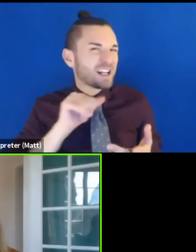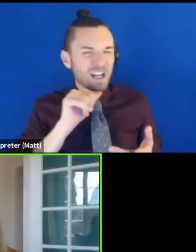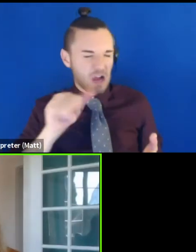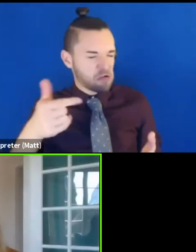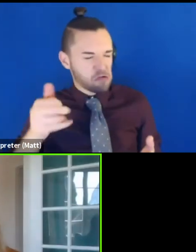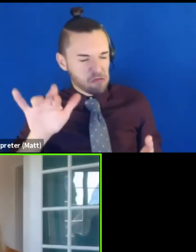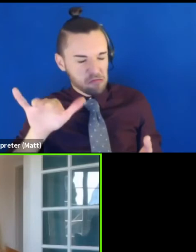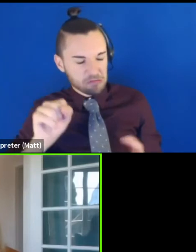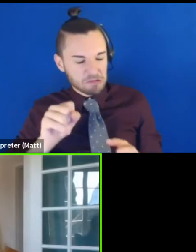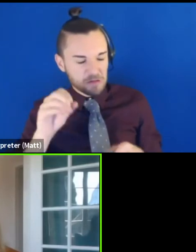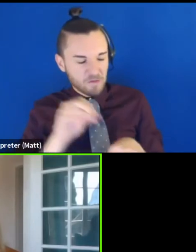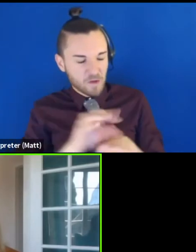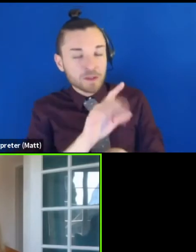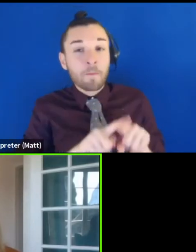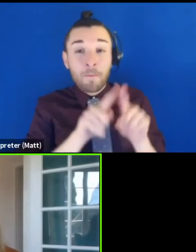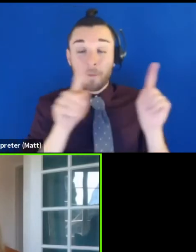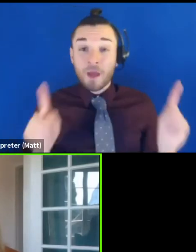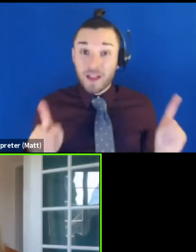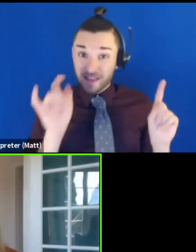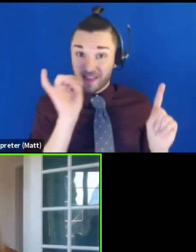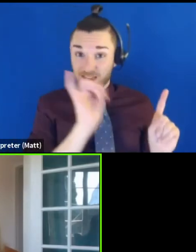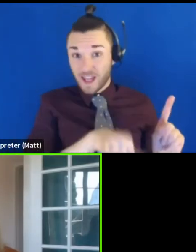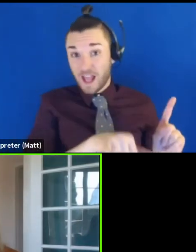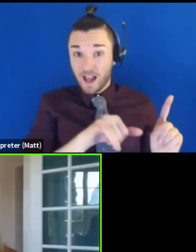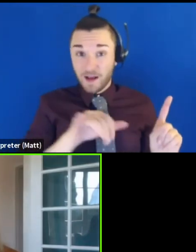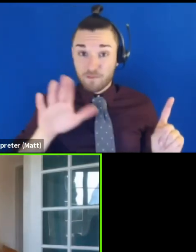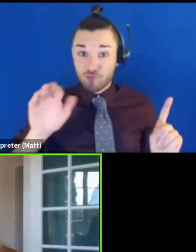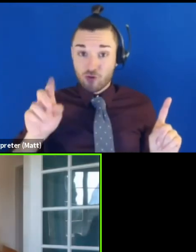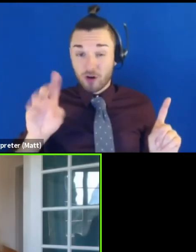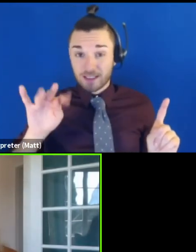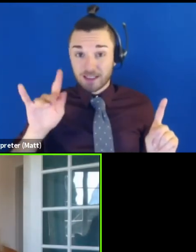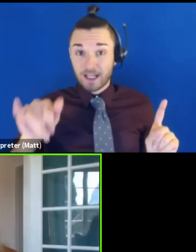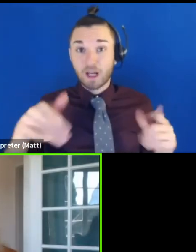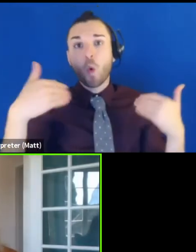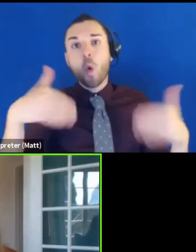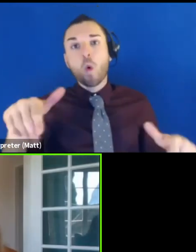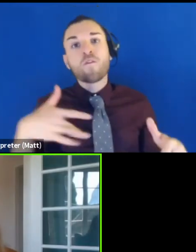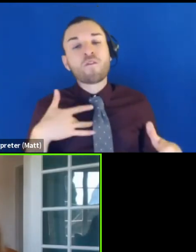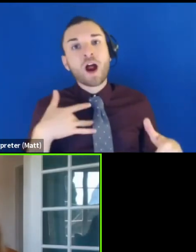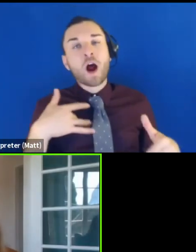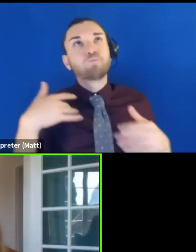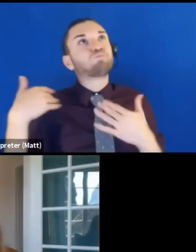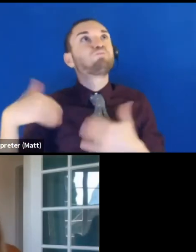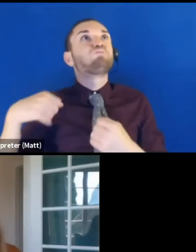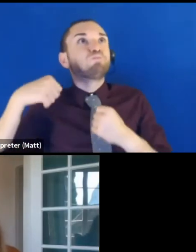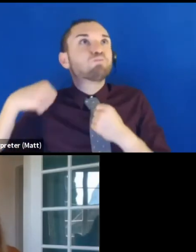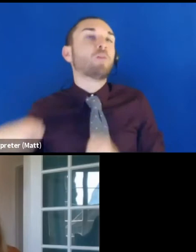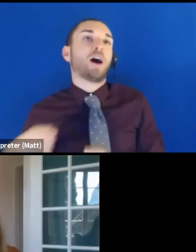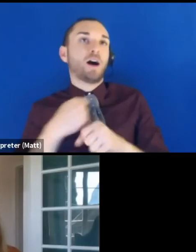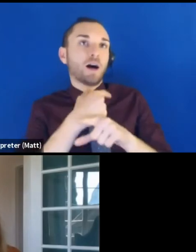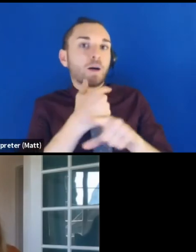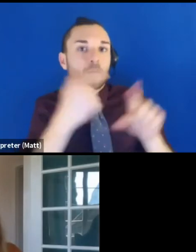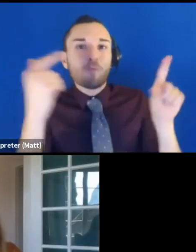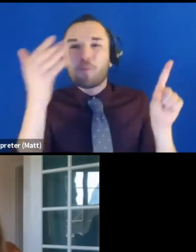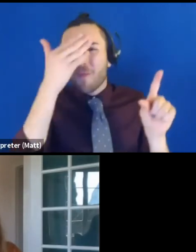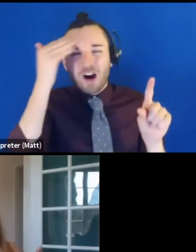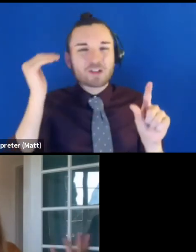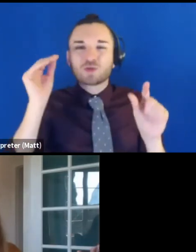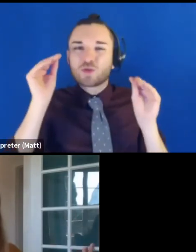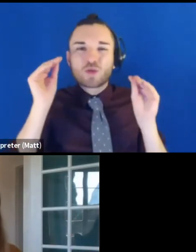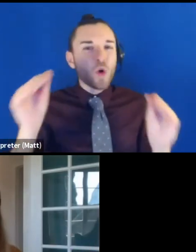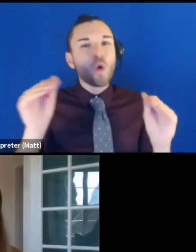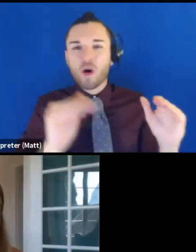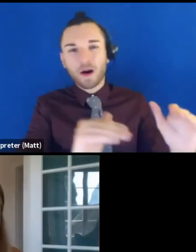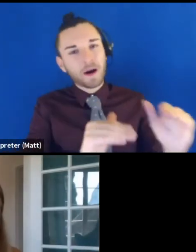be radically liberating because they are not pinned down by limitations within